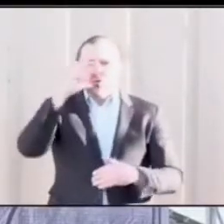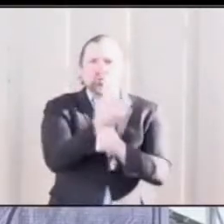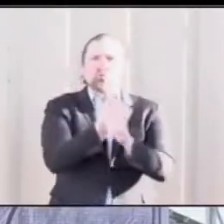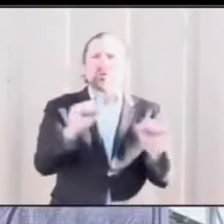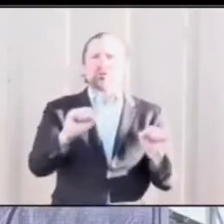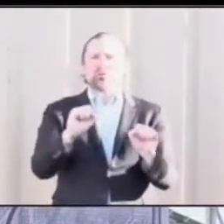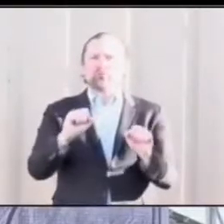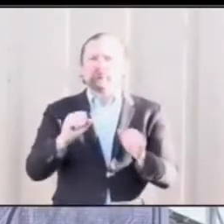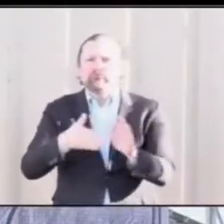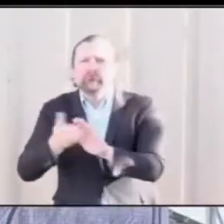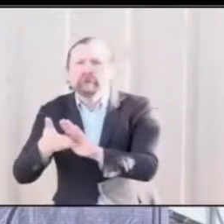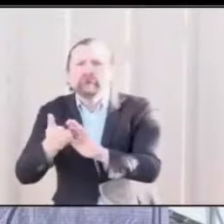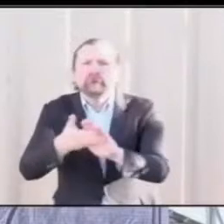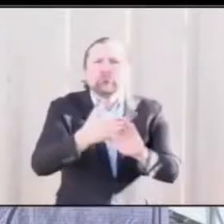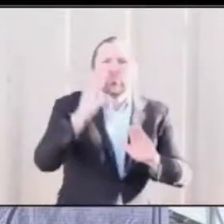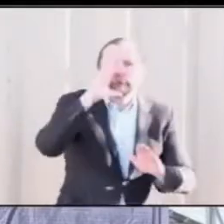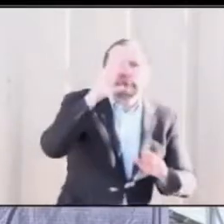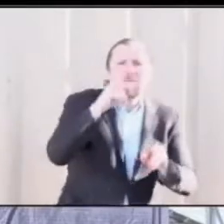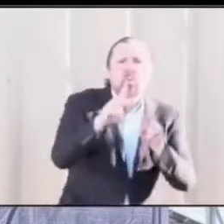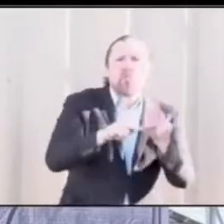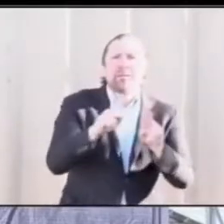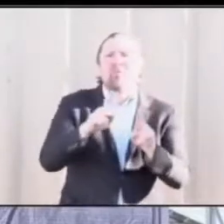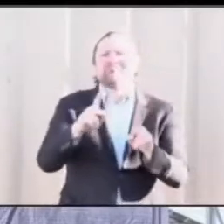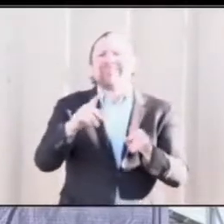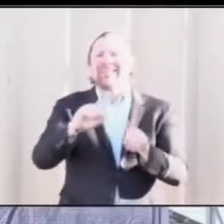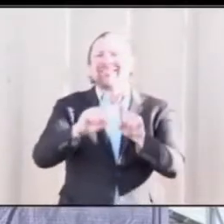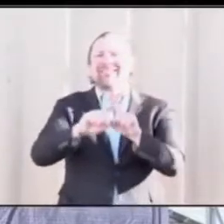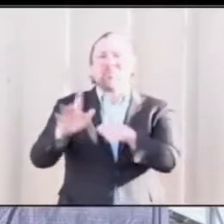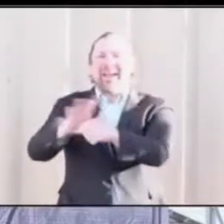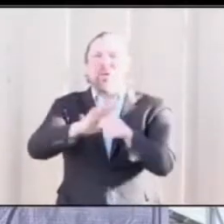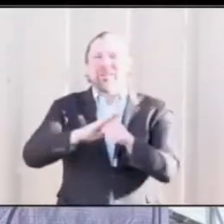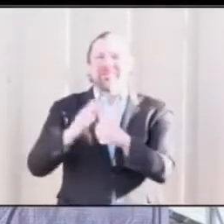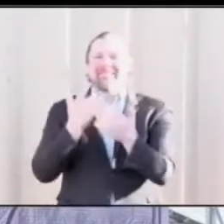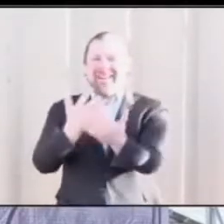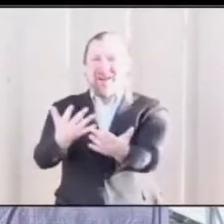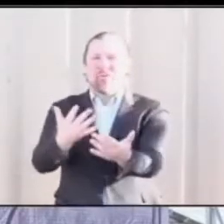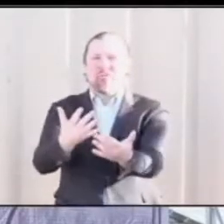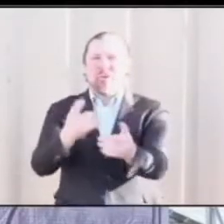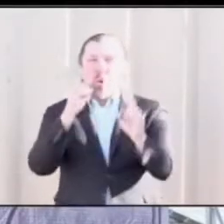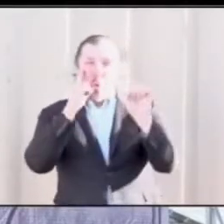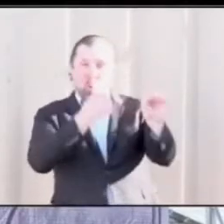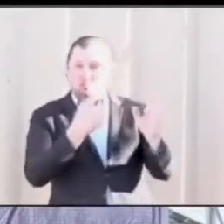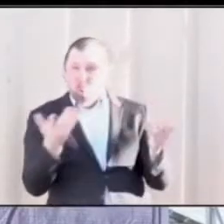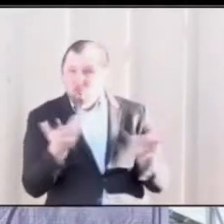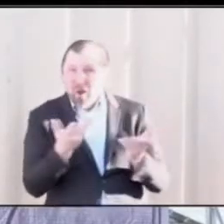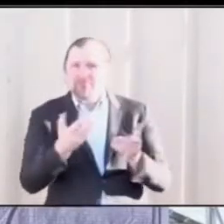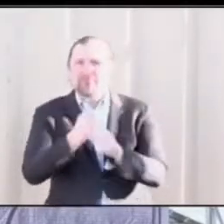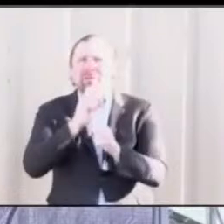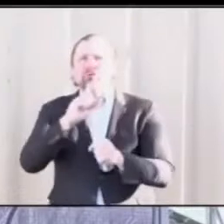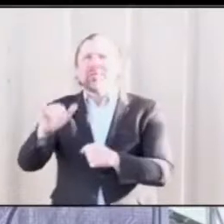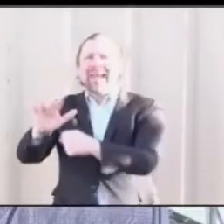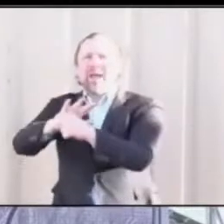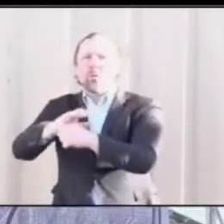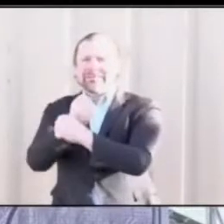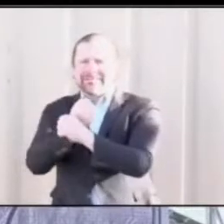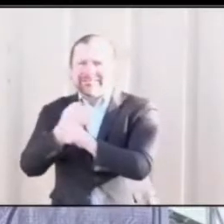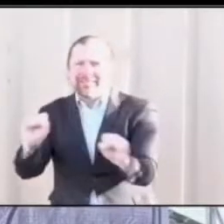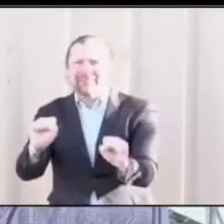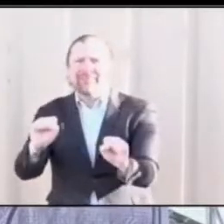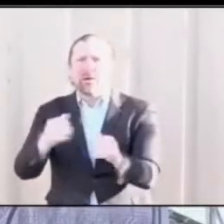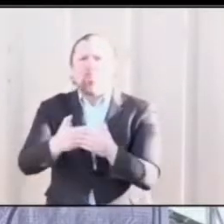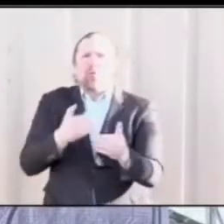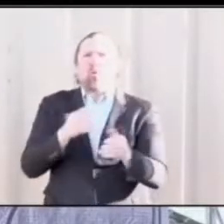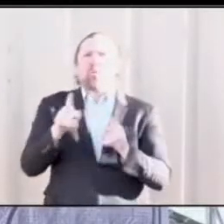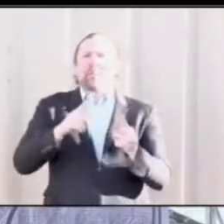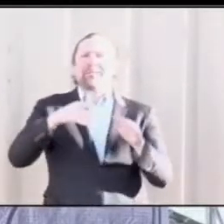conducted in designated areas which have been affected by the fire. The goal of the searches is to ensure the areas are made safe prior to